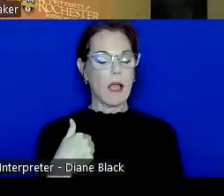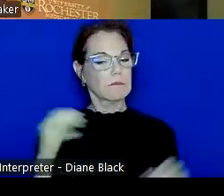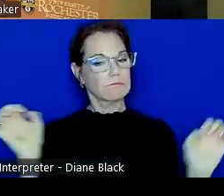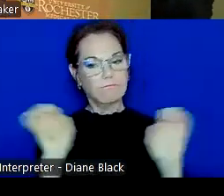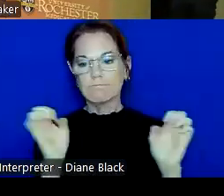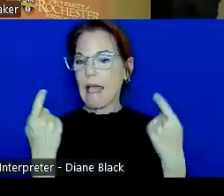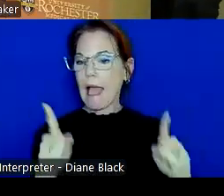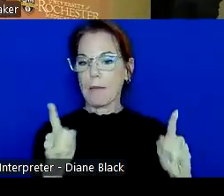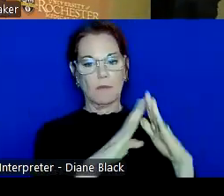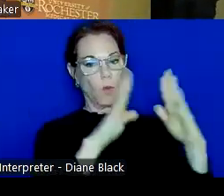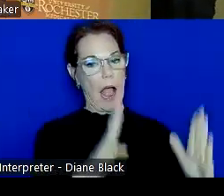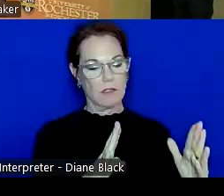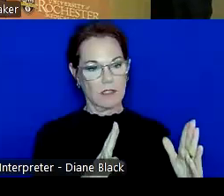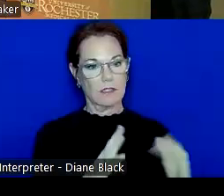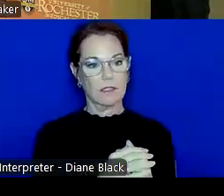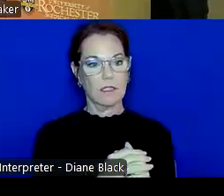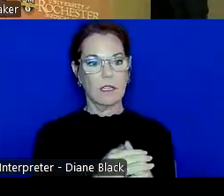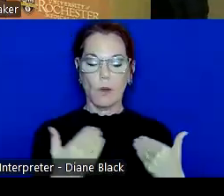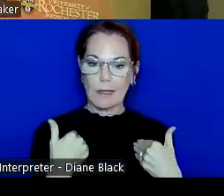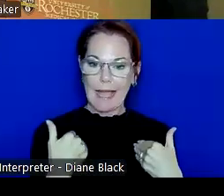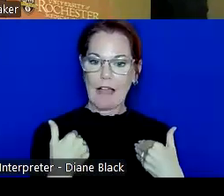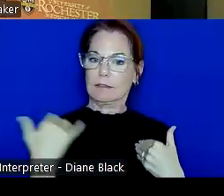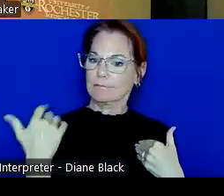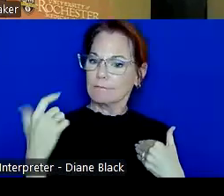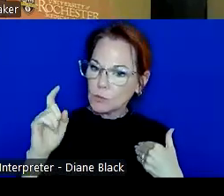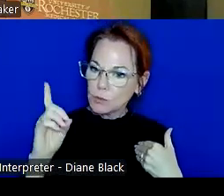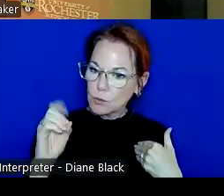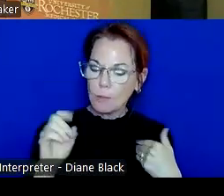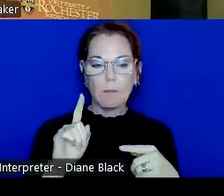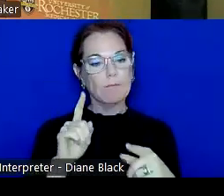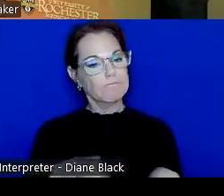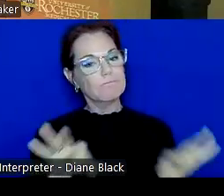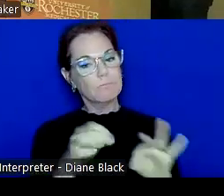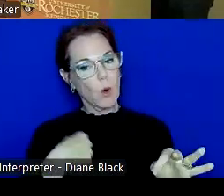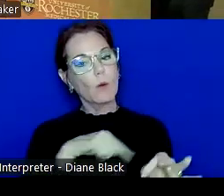work going on to do something about it, but if we don't learn from the past,